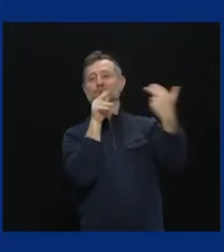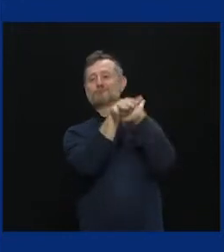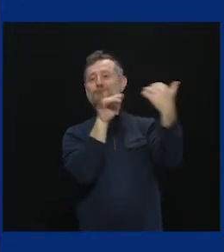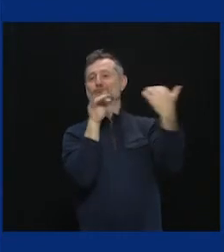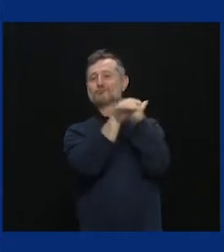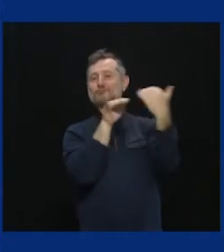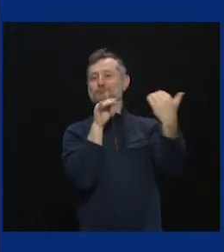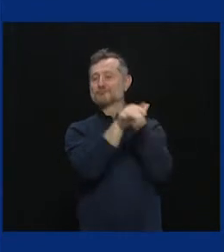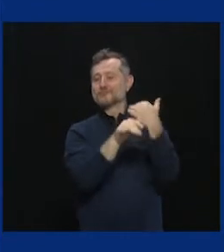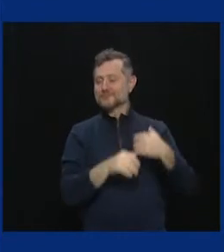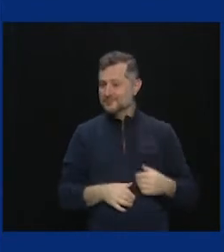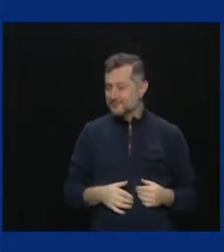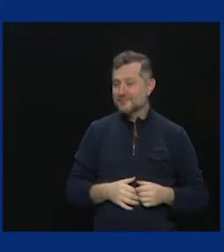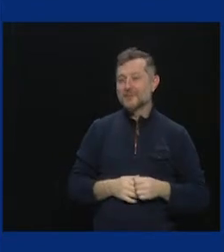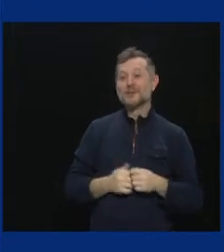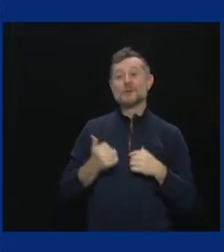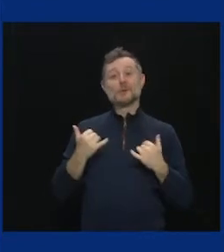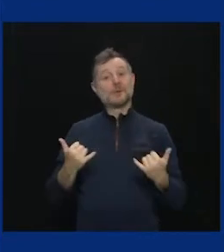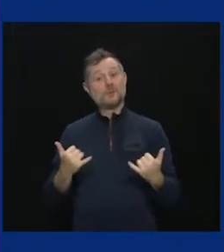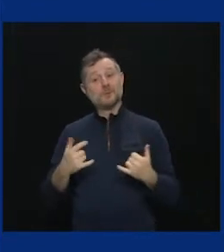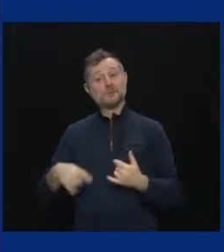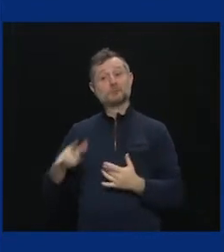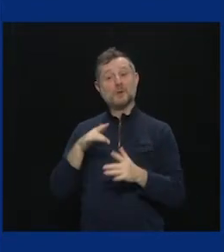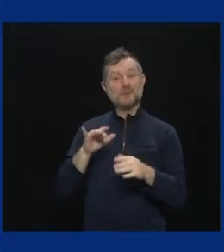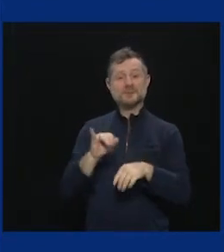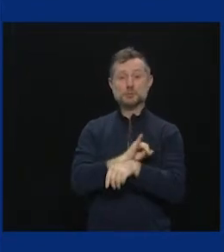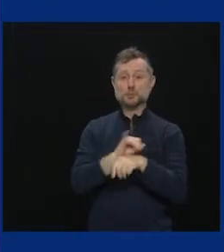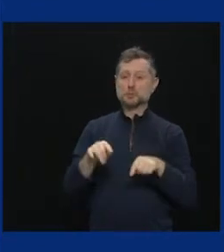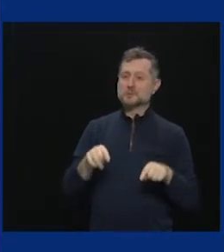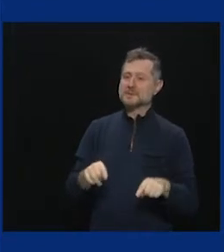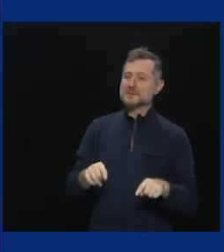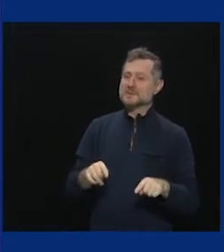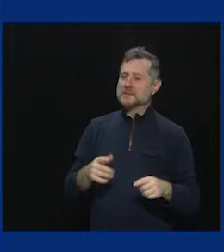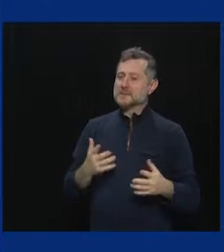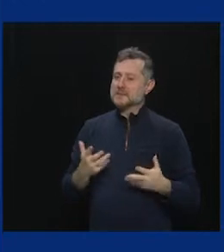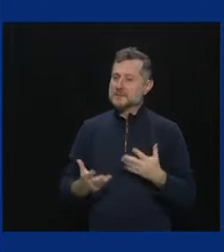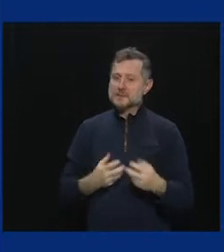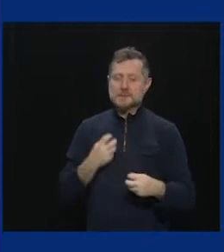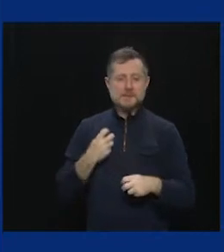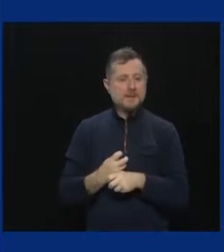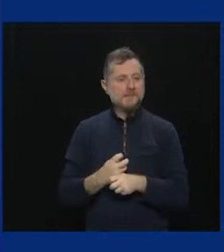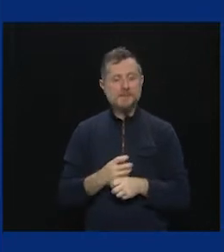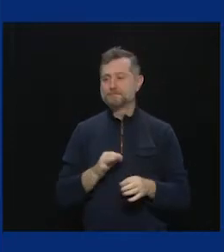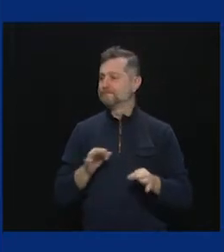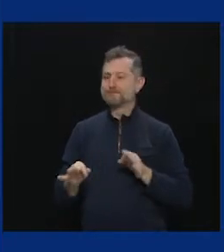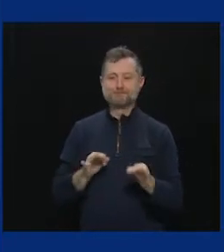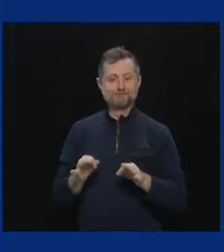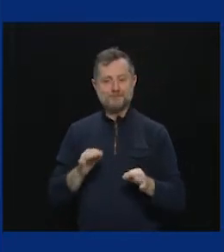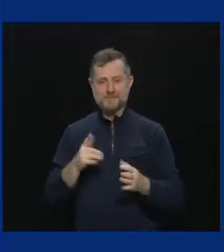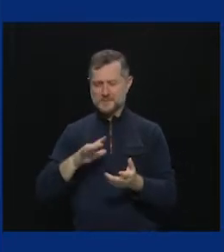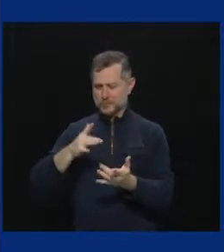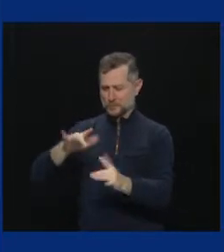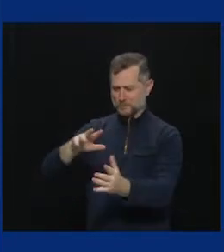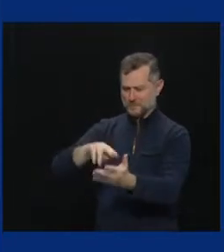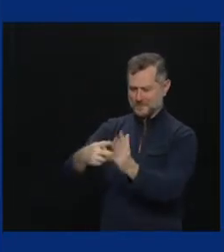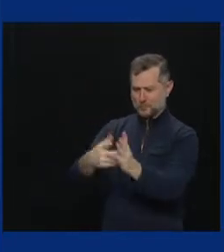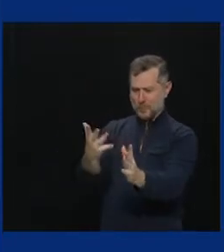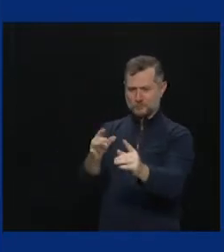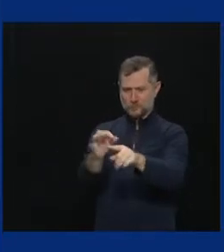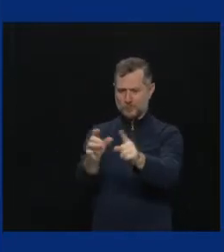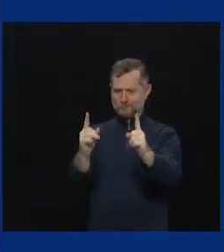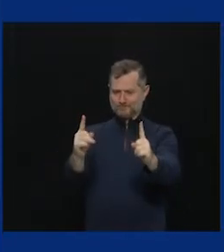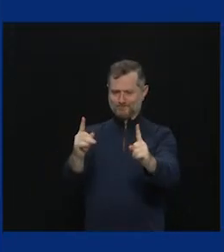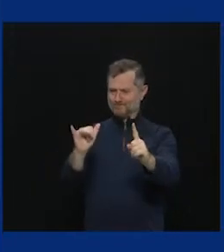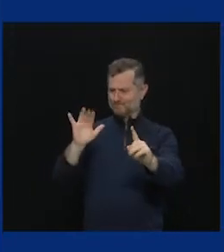is an industry, tourism industry, how do you describe it? Everybody has their own idea of what tourism is, right? I believe